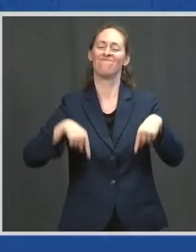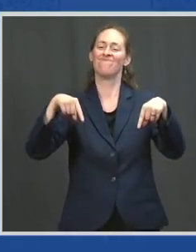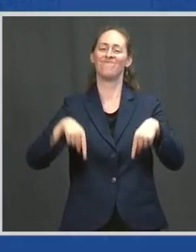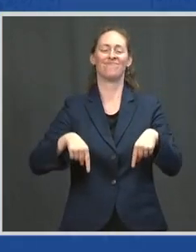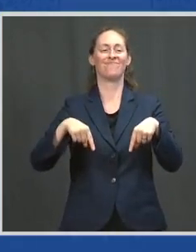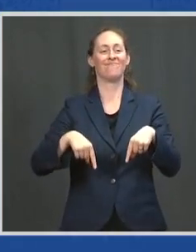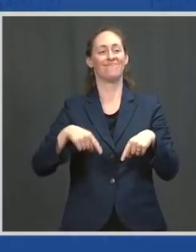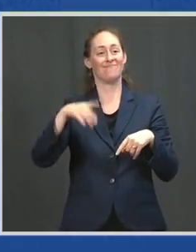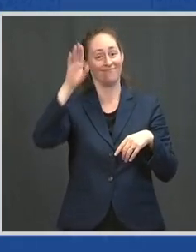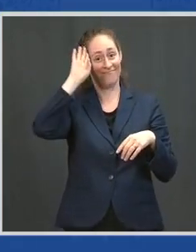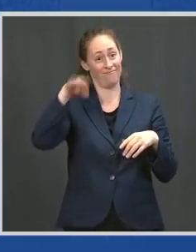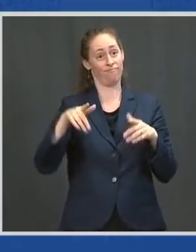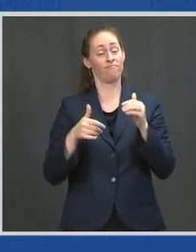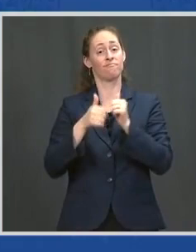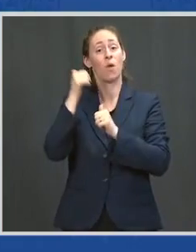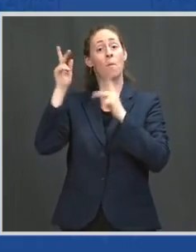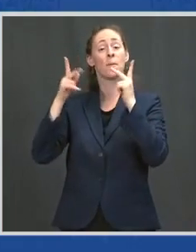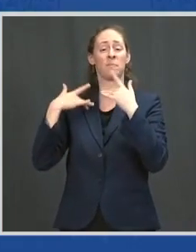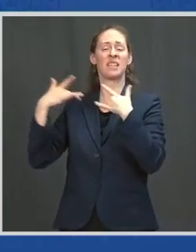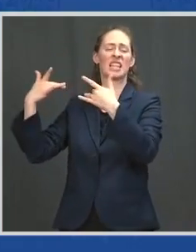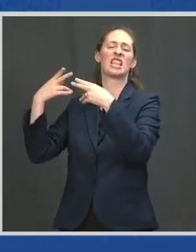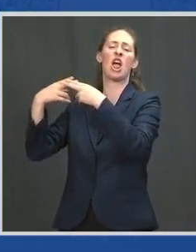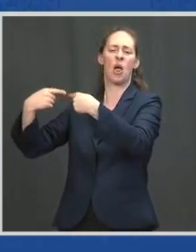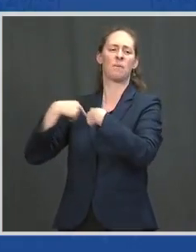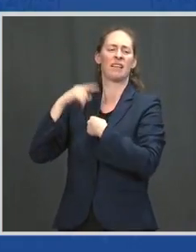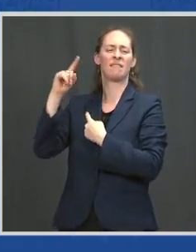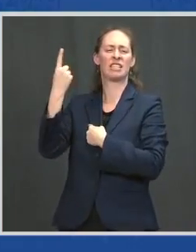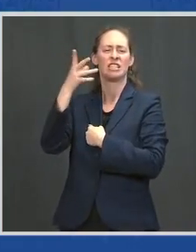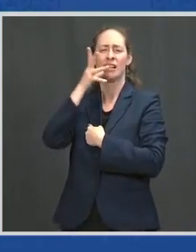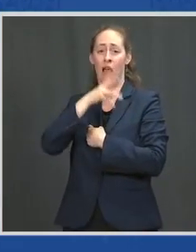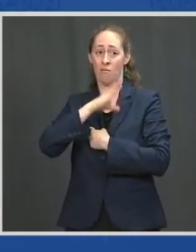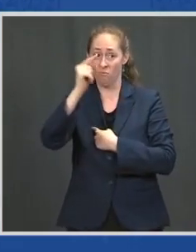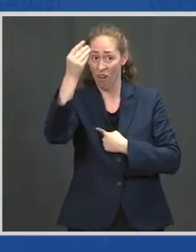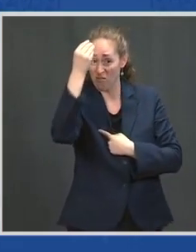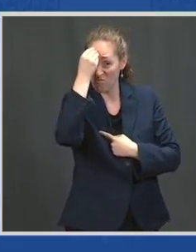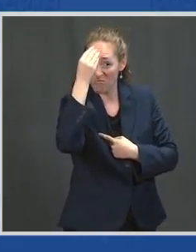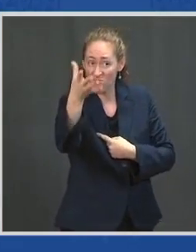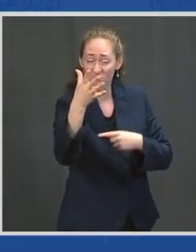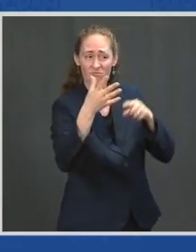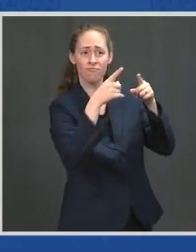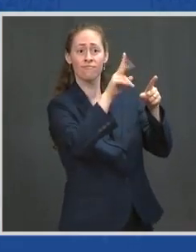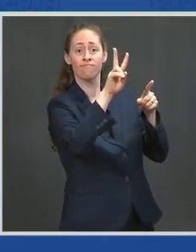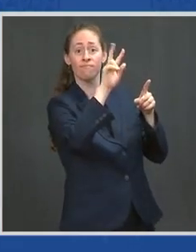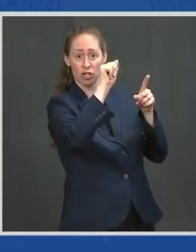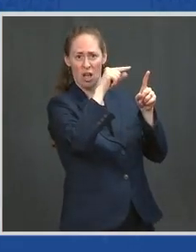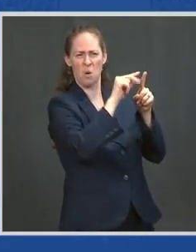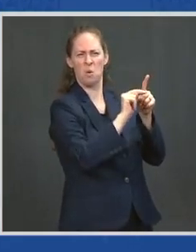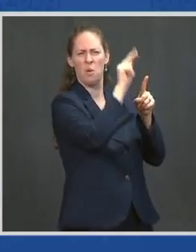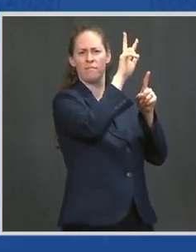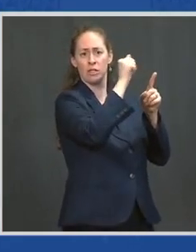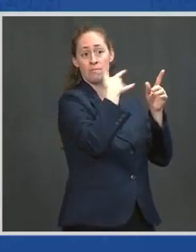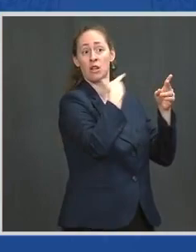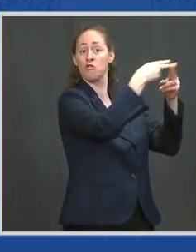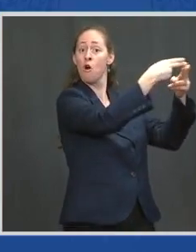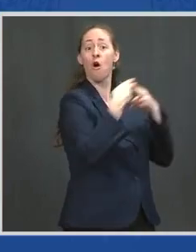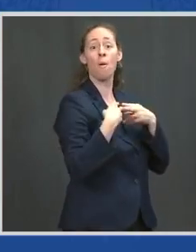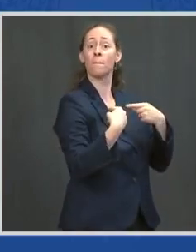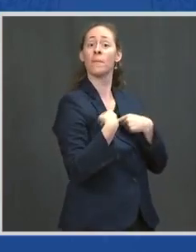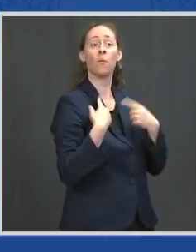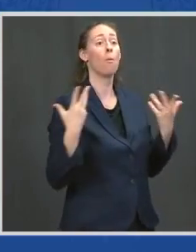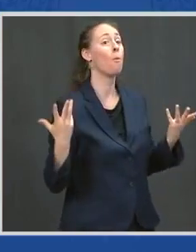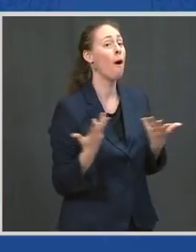First Lady, but to one group of students at Northern Virginia Community College, I am first, foremost,